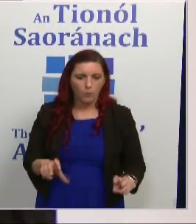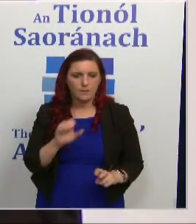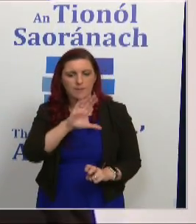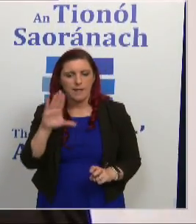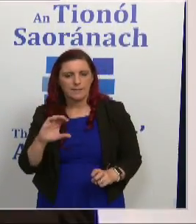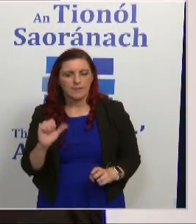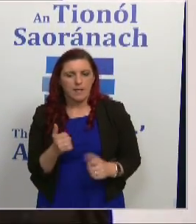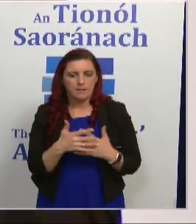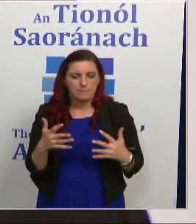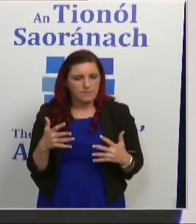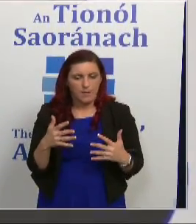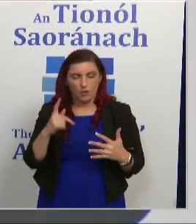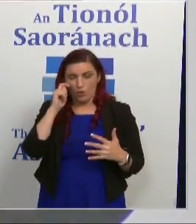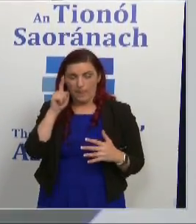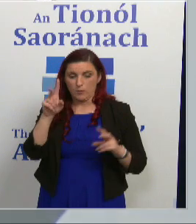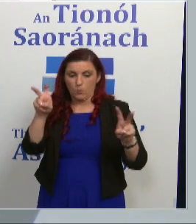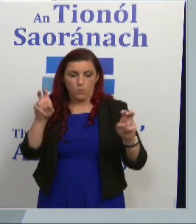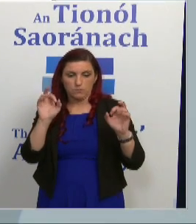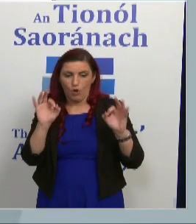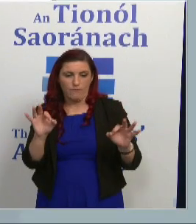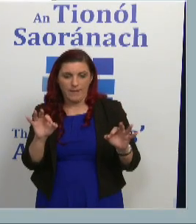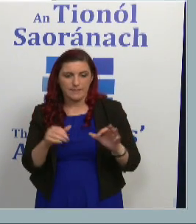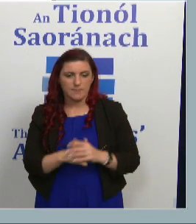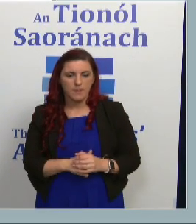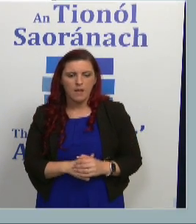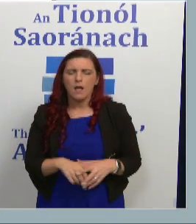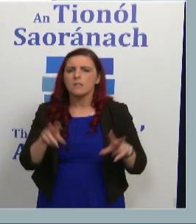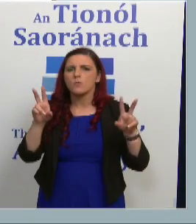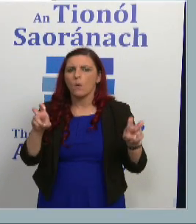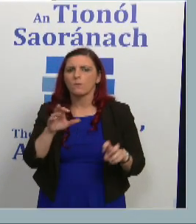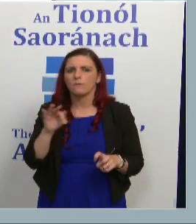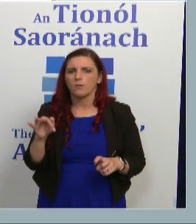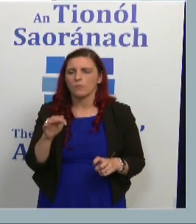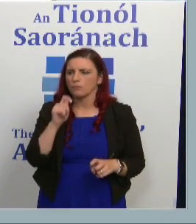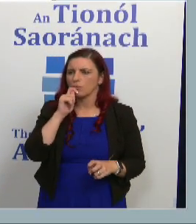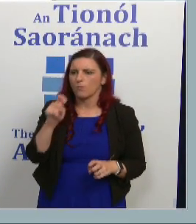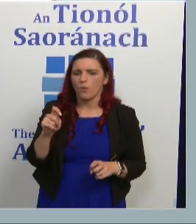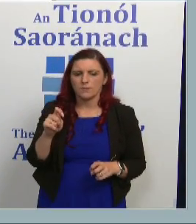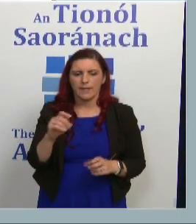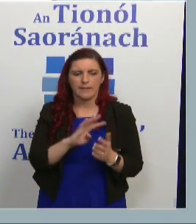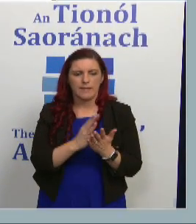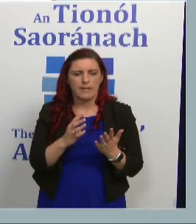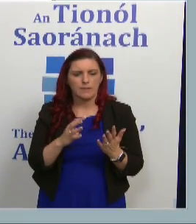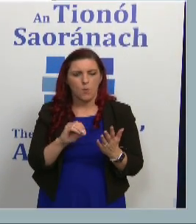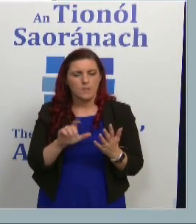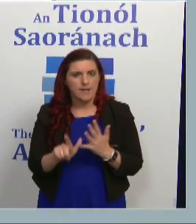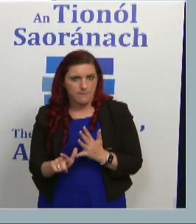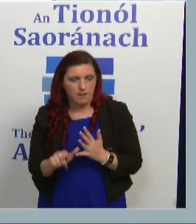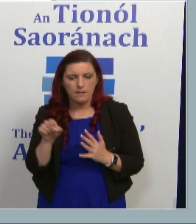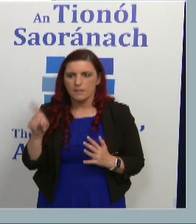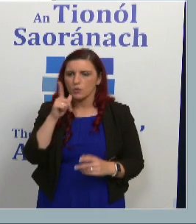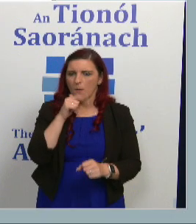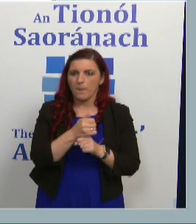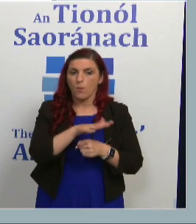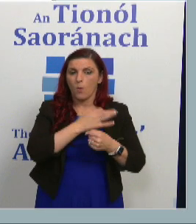of little text, but I just thought this was amazing. So it's a quote from a report in 1907 that looked at local